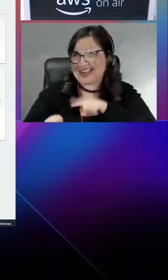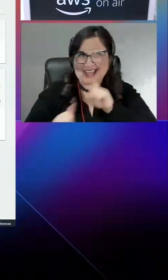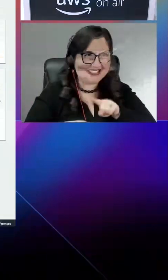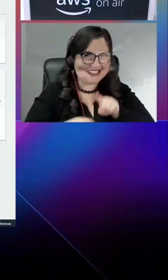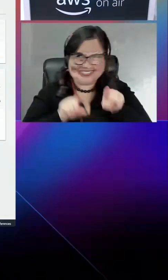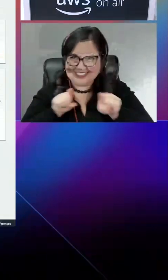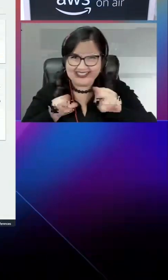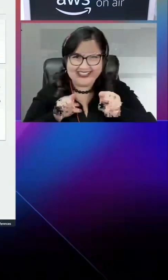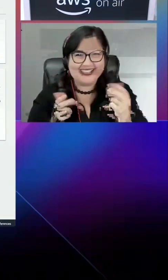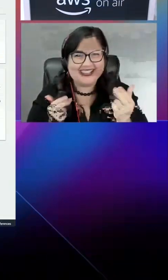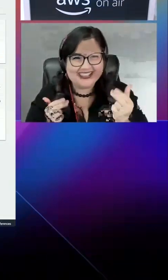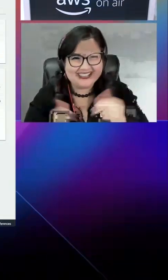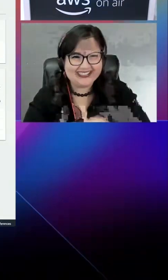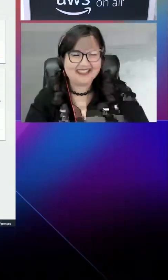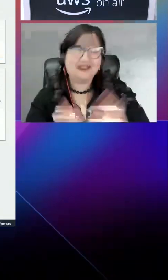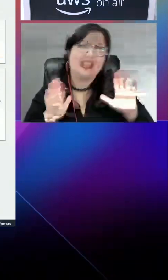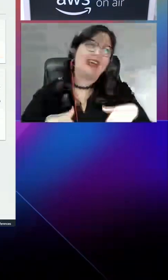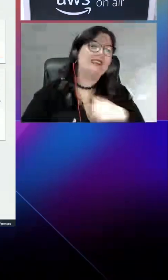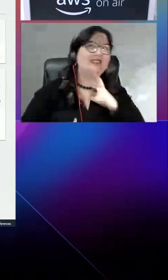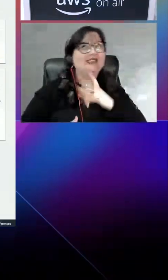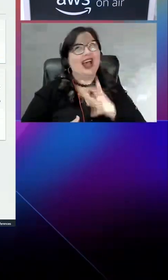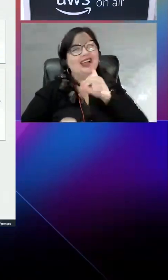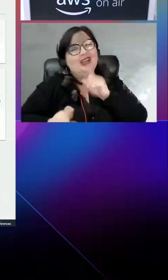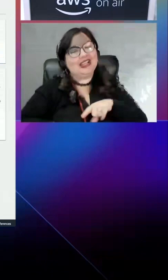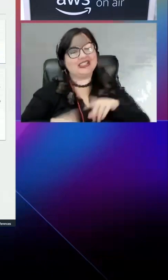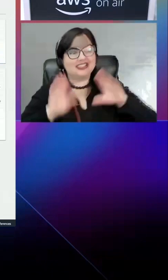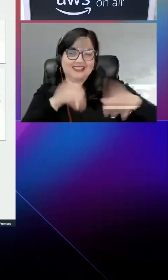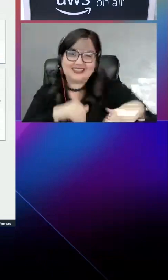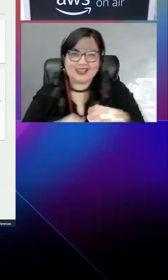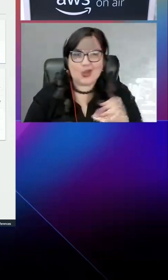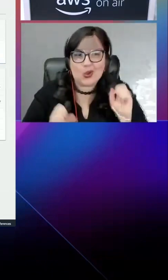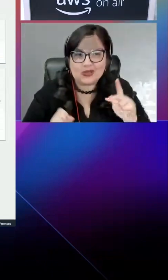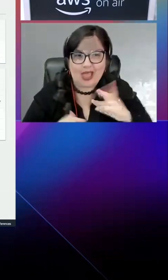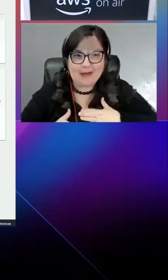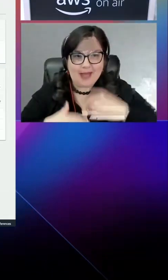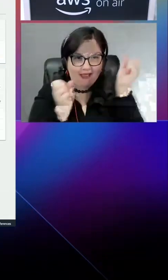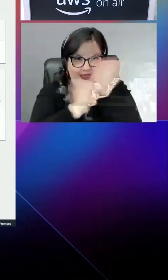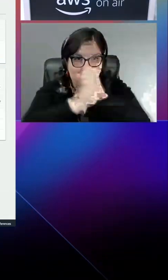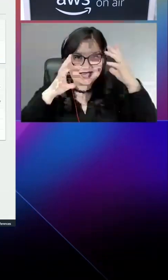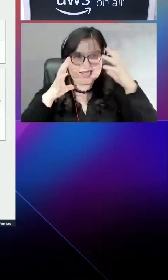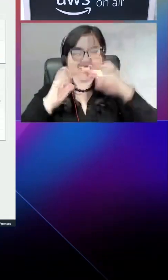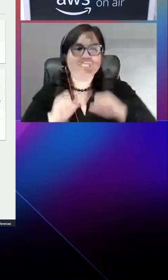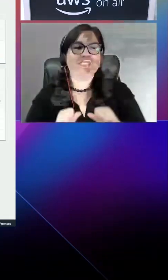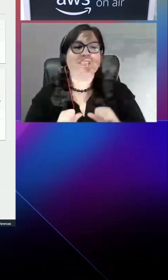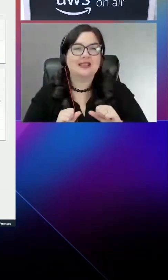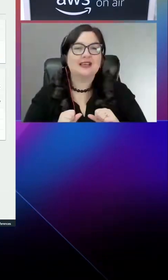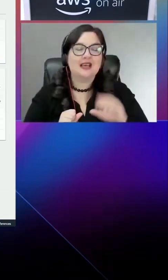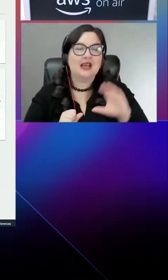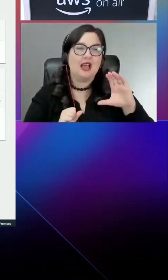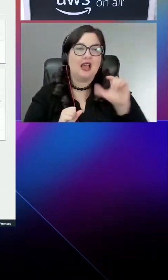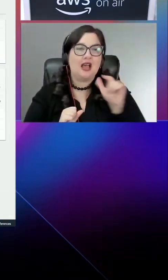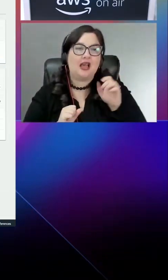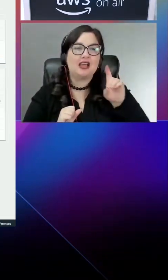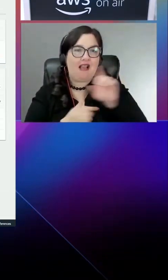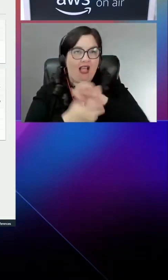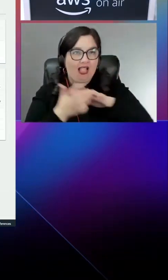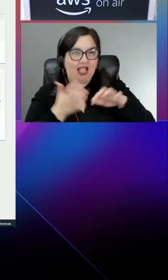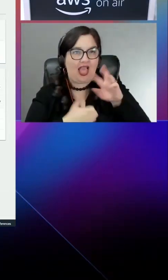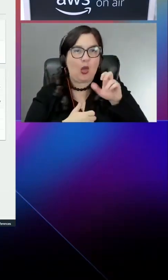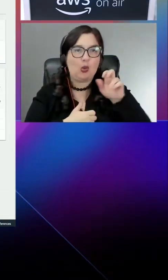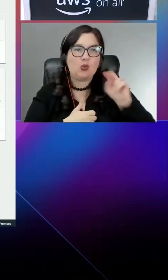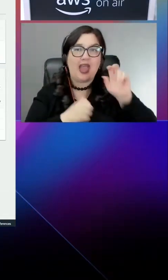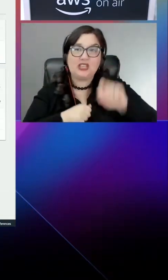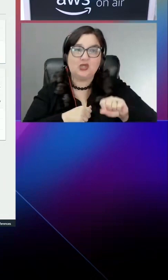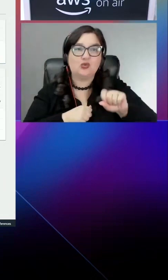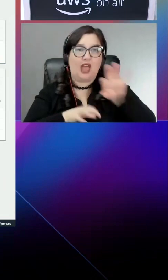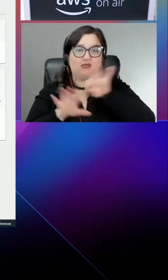All right, fine, I'll give it a shot. So, you know, the way I see it is, you know, with Cloud WAN, you can bring in a lot of different types of things. So you can bring in